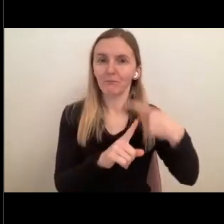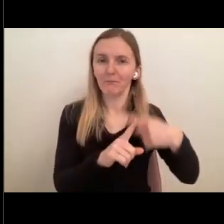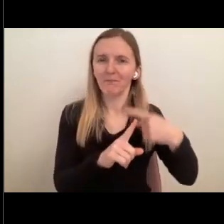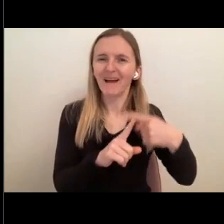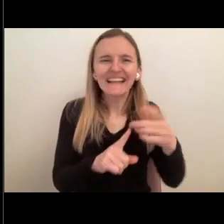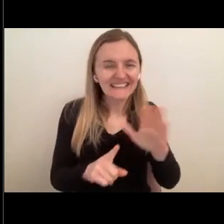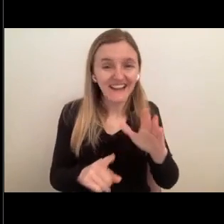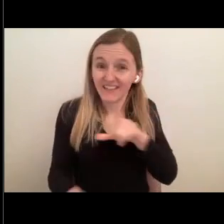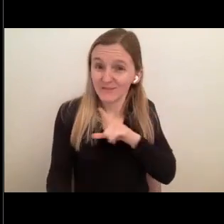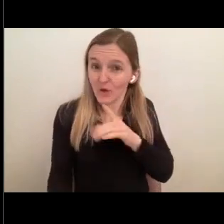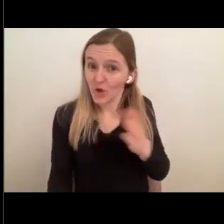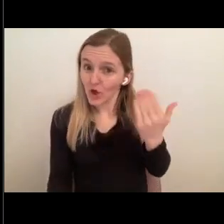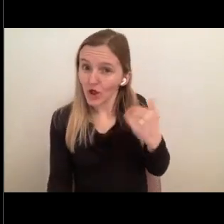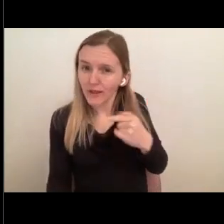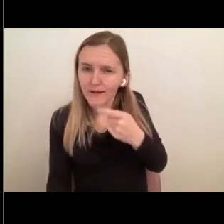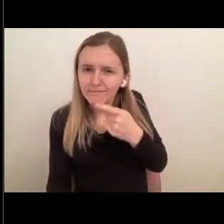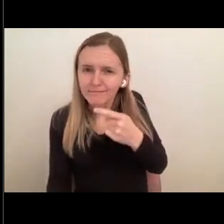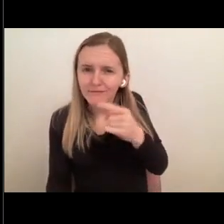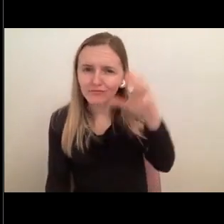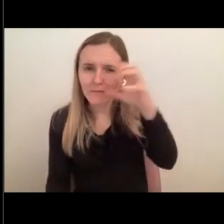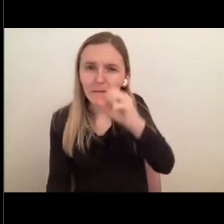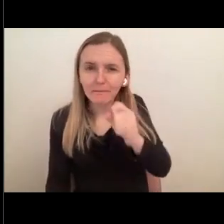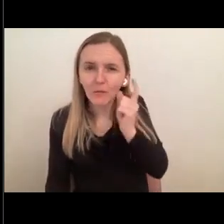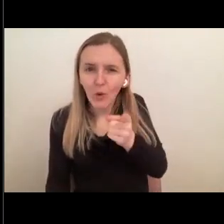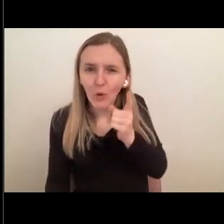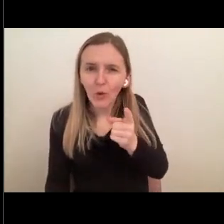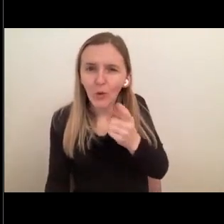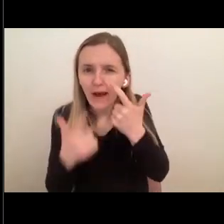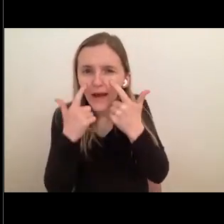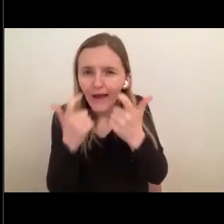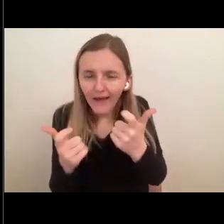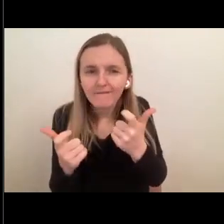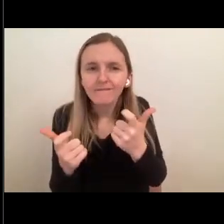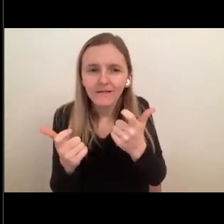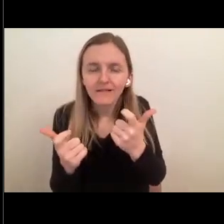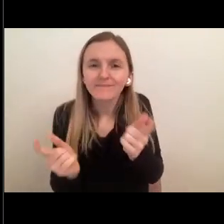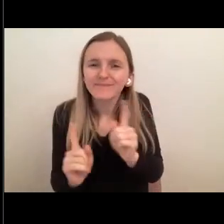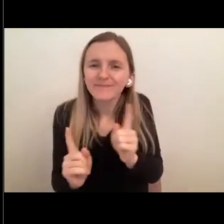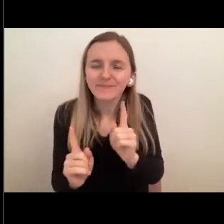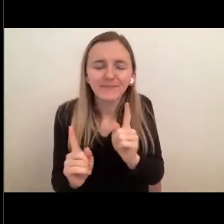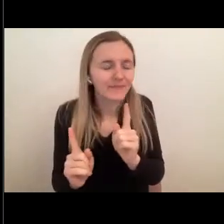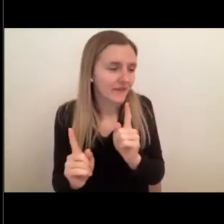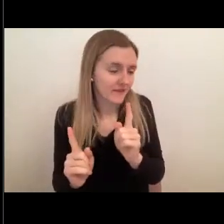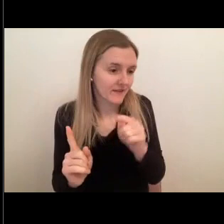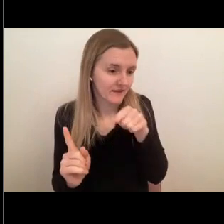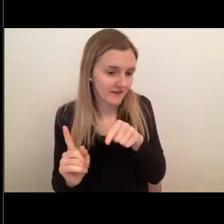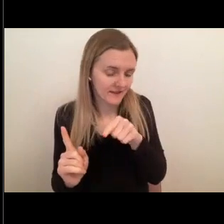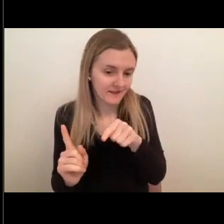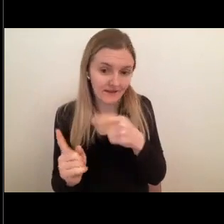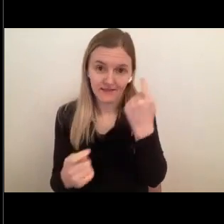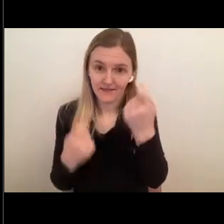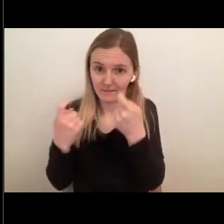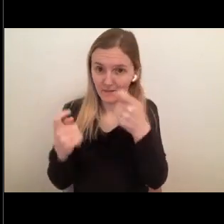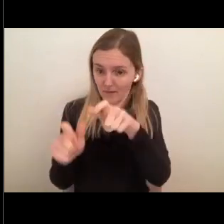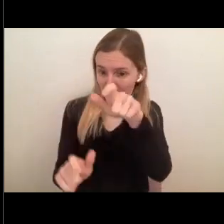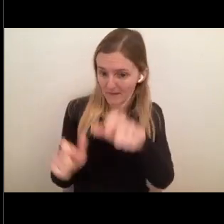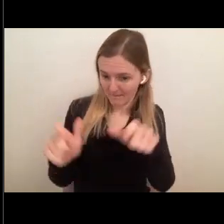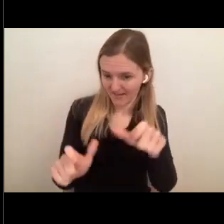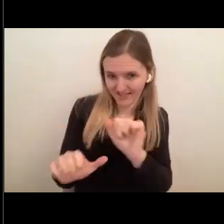in there. It's about meeting people where they're at and listening